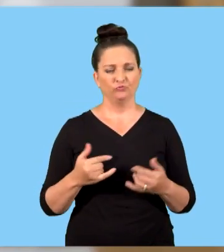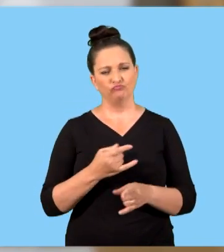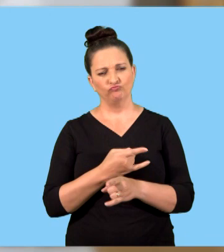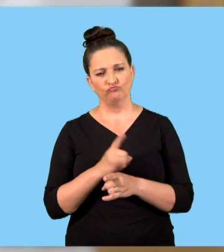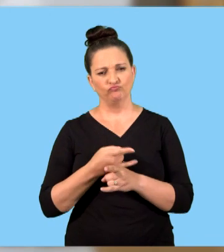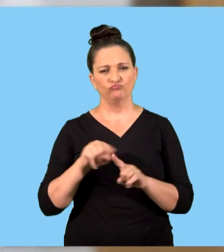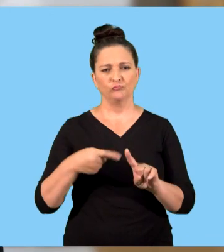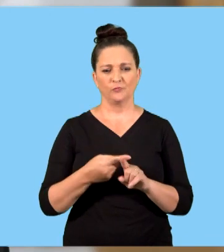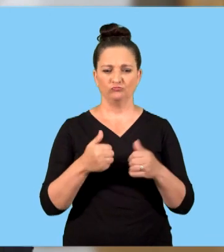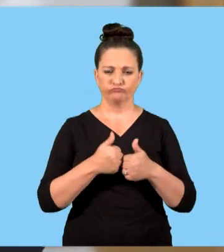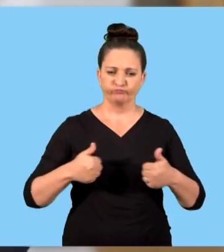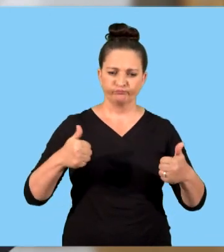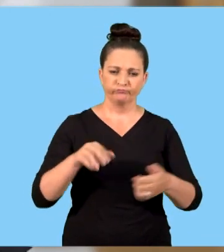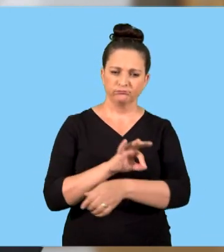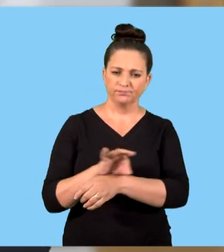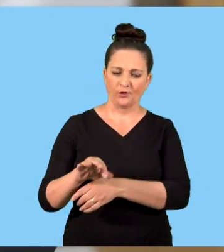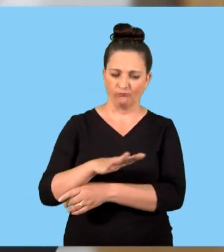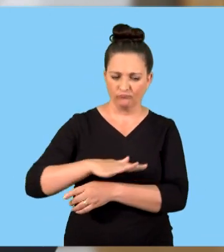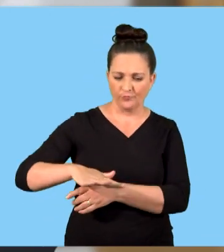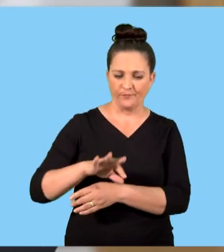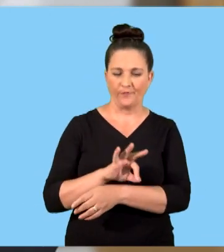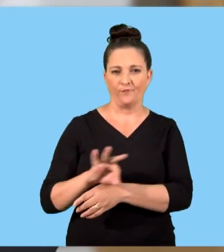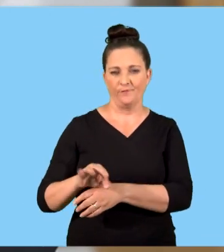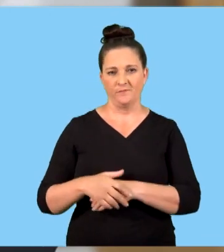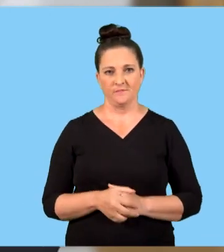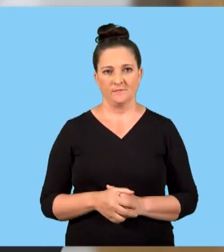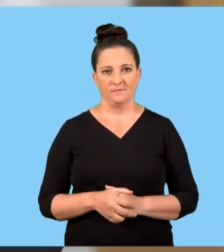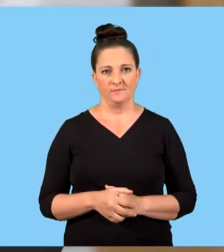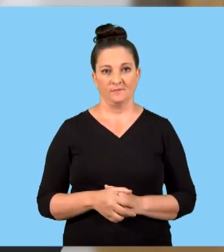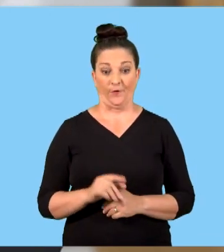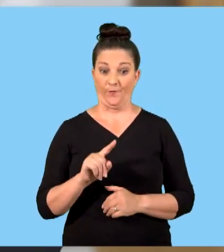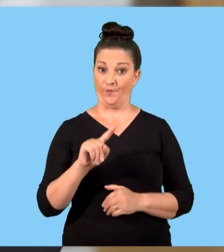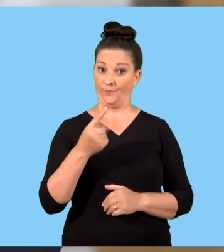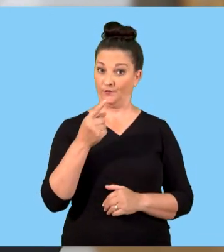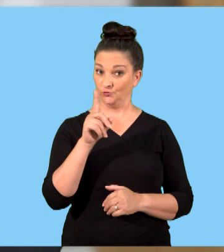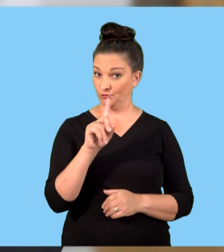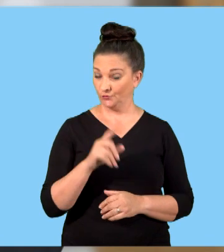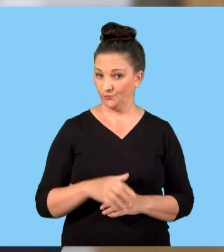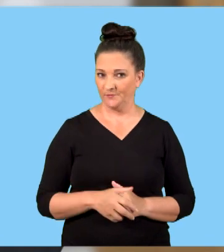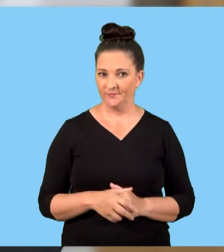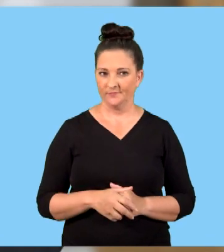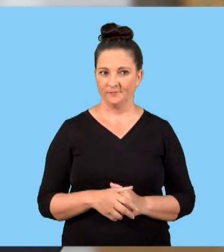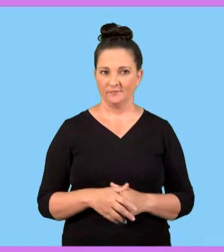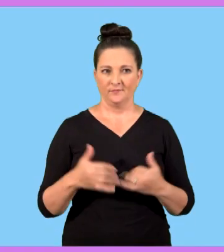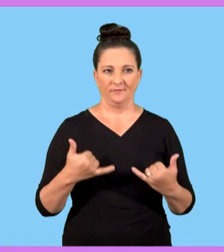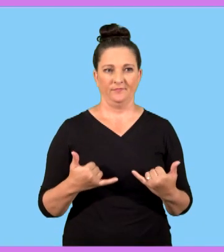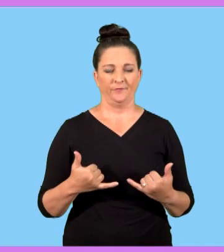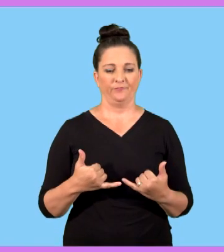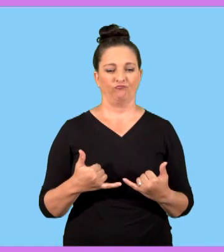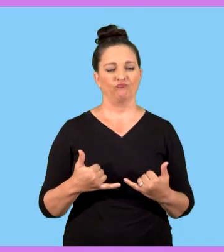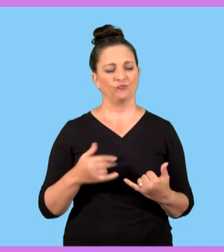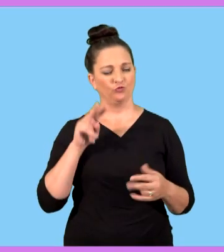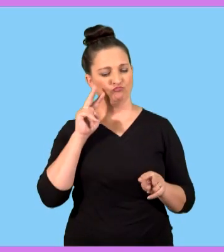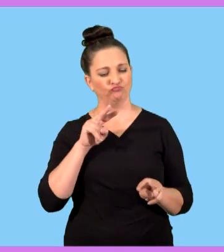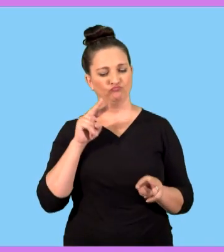seating plans and floor plans. Now let us get straight to that. Let us look at our first question. So in our